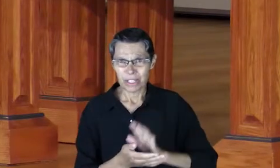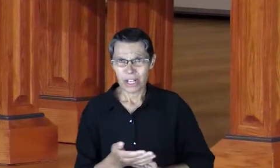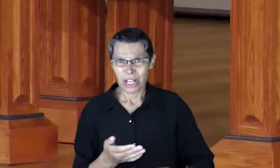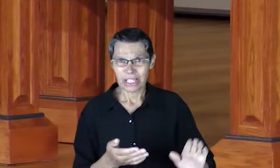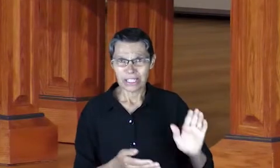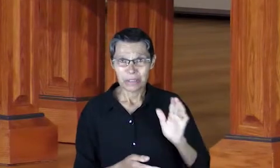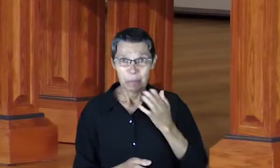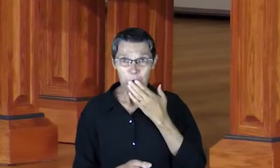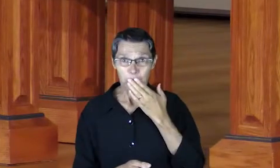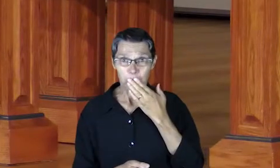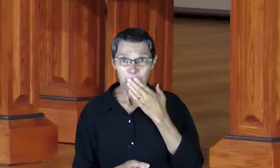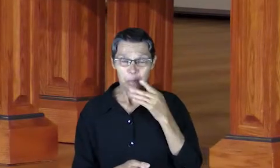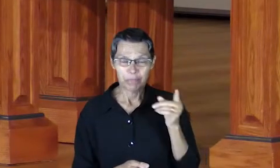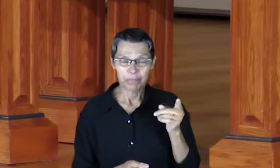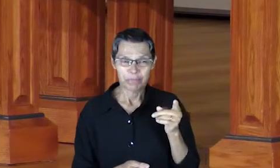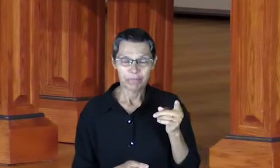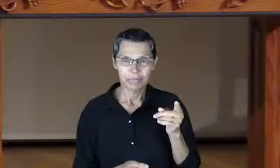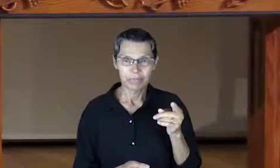in college.